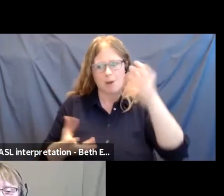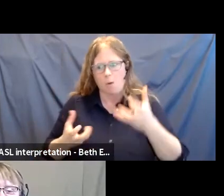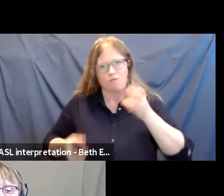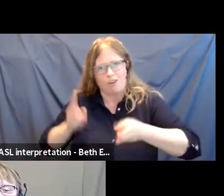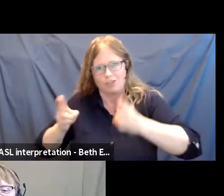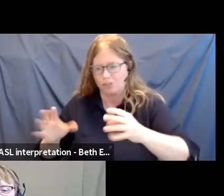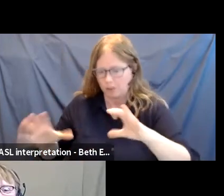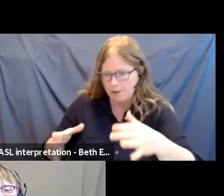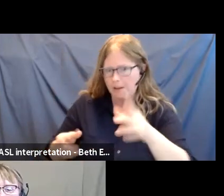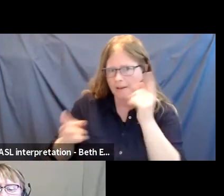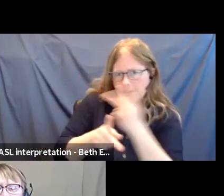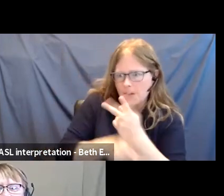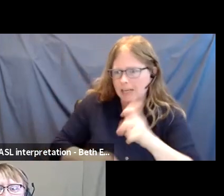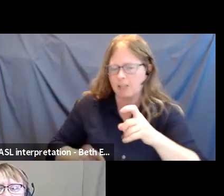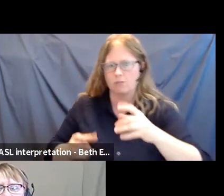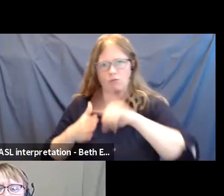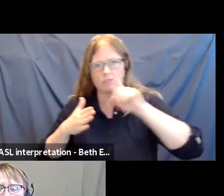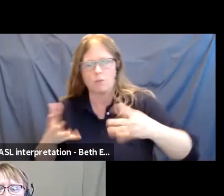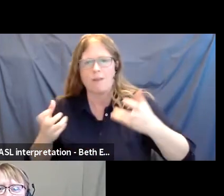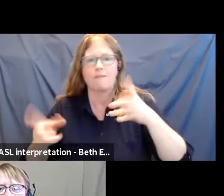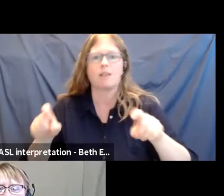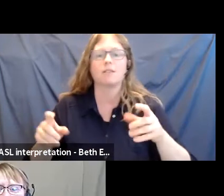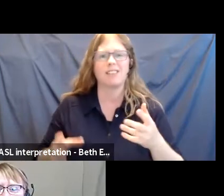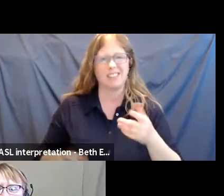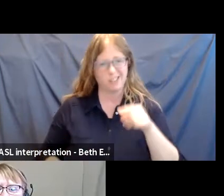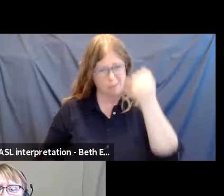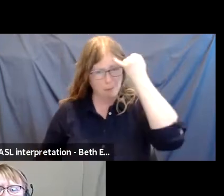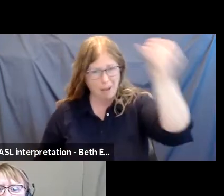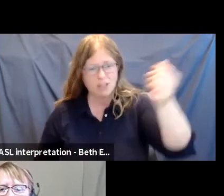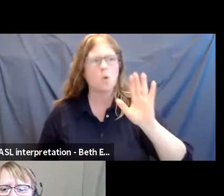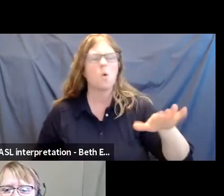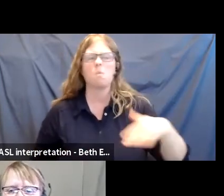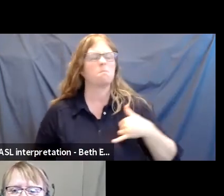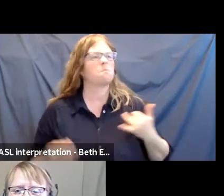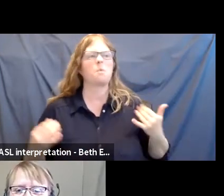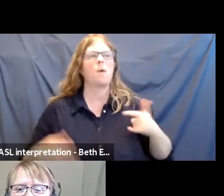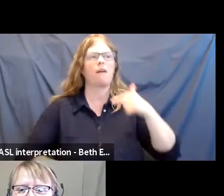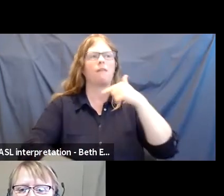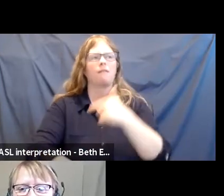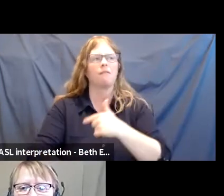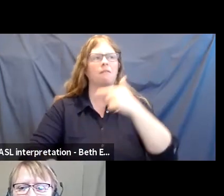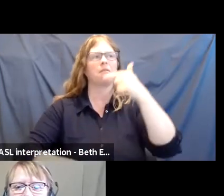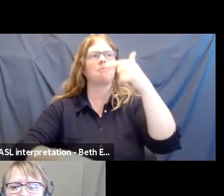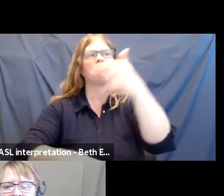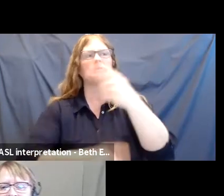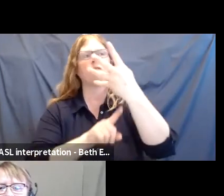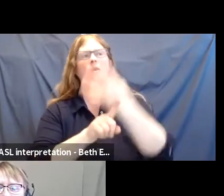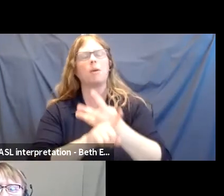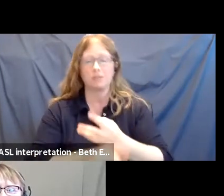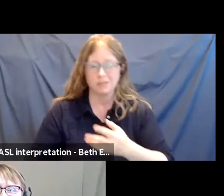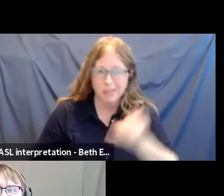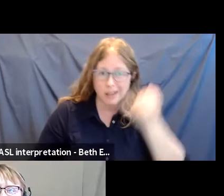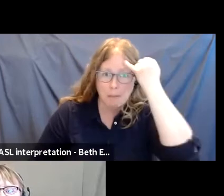rush and you needed to have results. Can you imagine if they said we're going to wait 4 months to do this? We would only be getting our data from the clinical trials out like